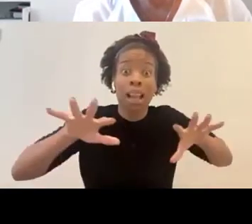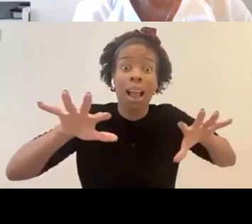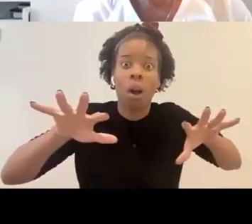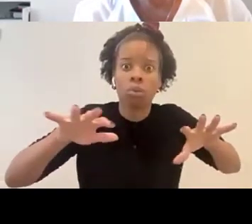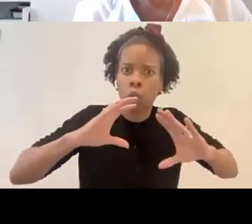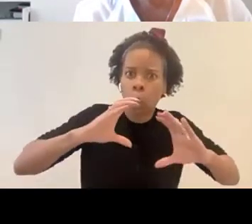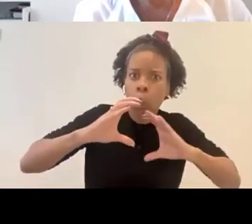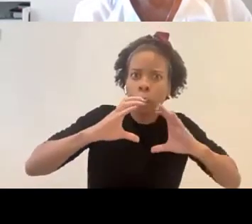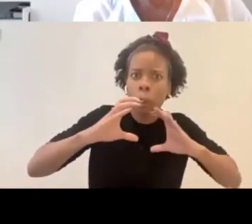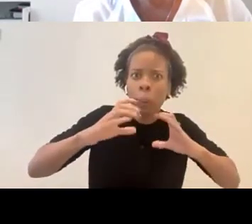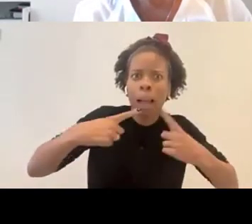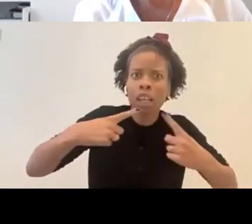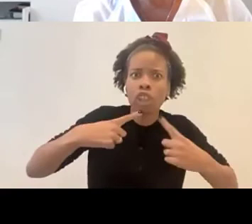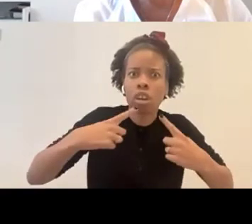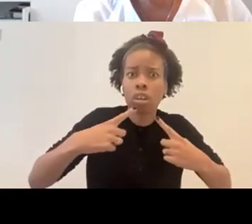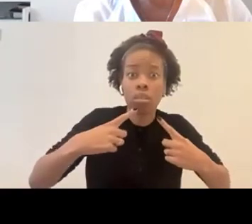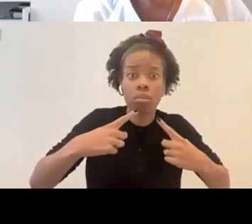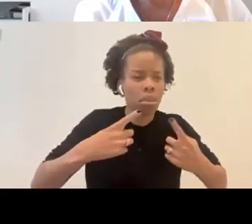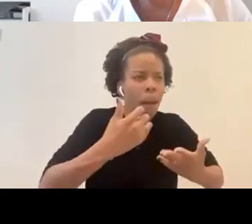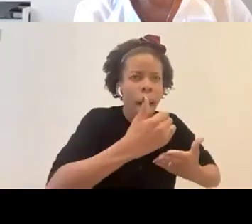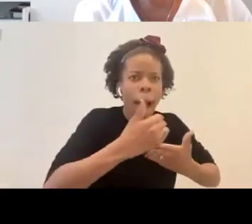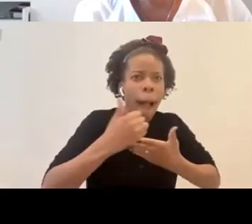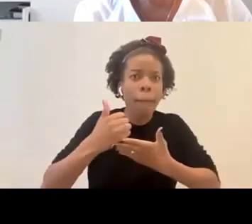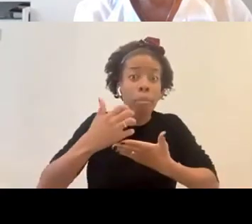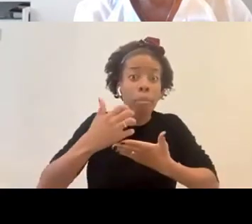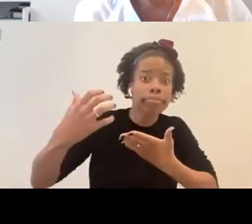that help or hinder that objective?